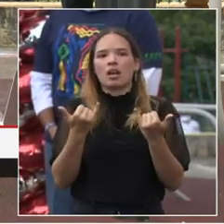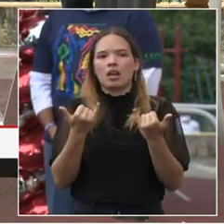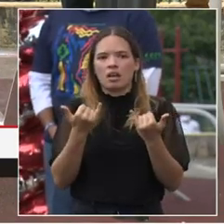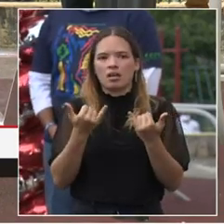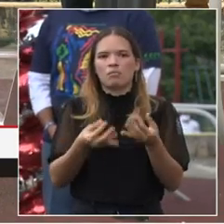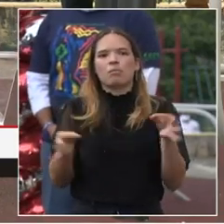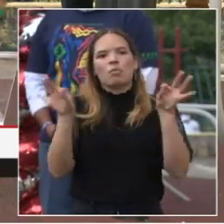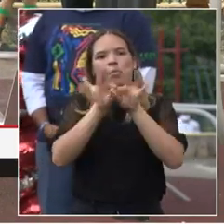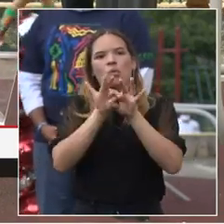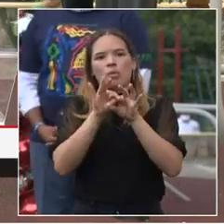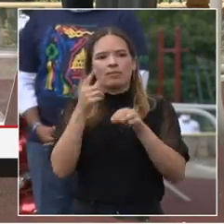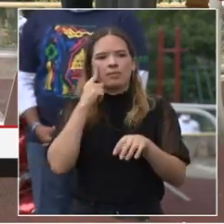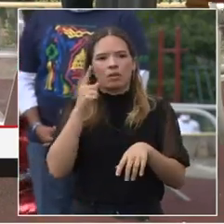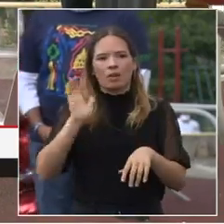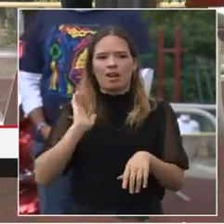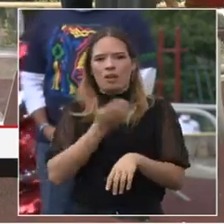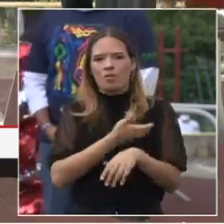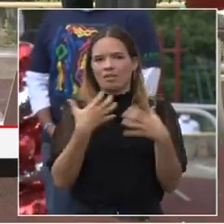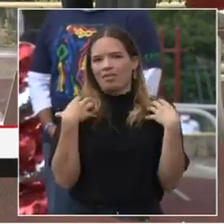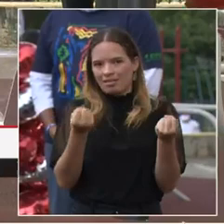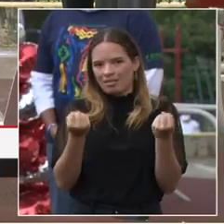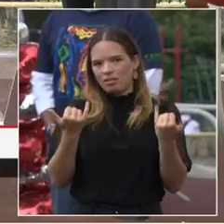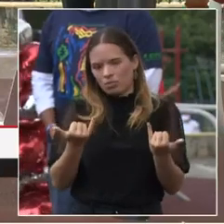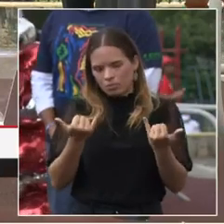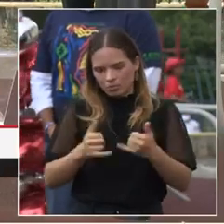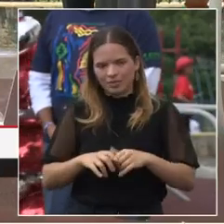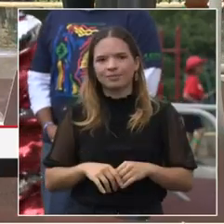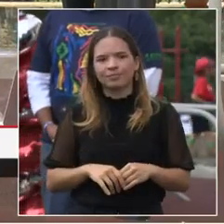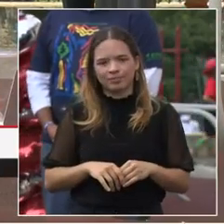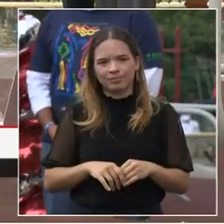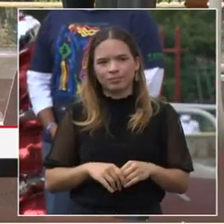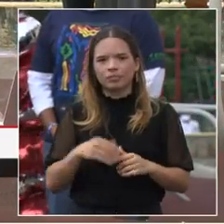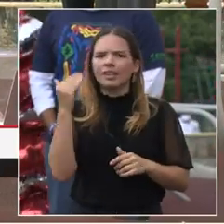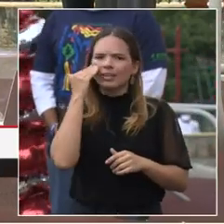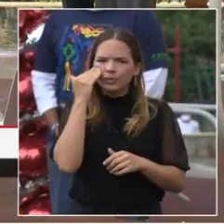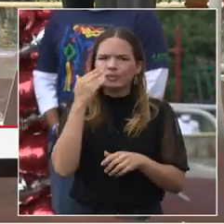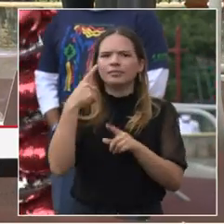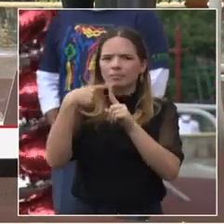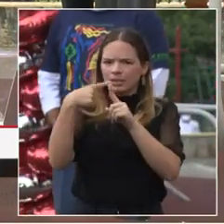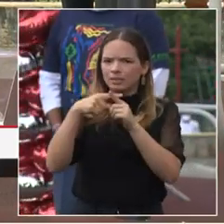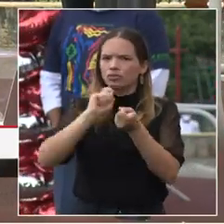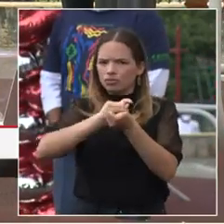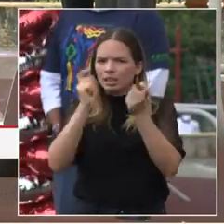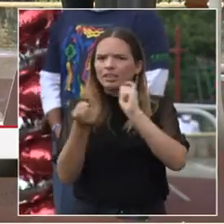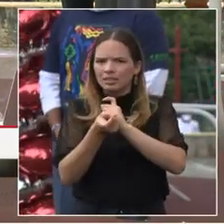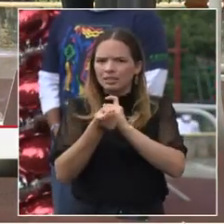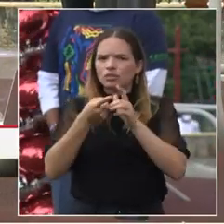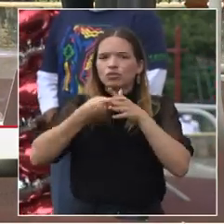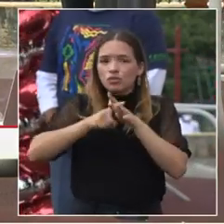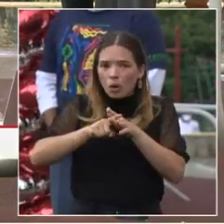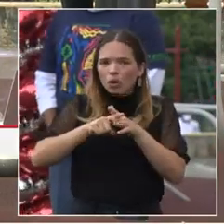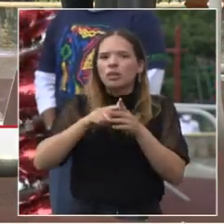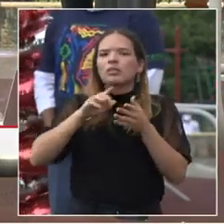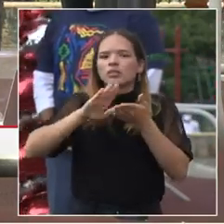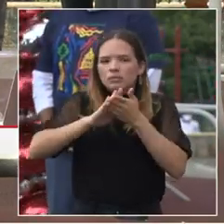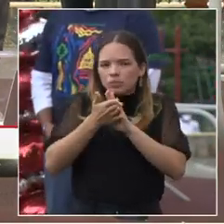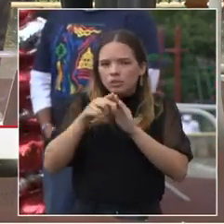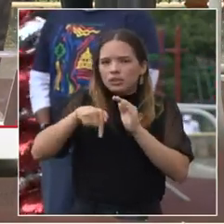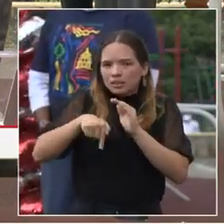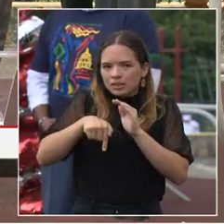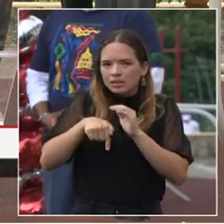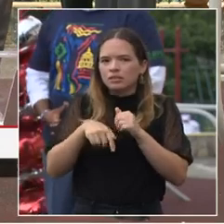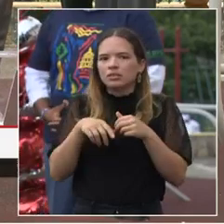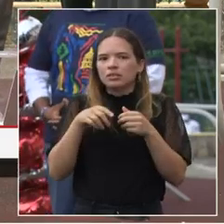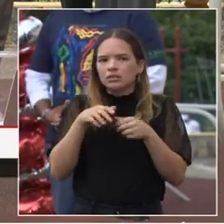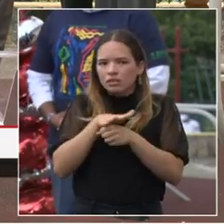we know that positive change begins in community at the local level. And as our organization is